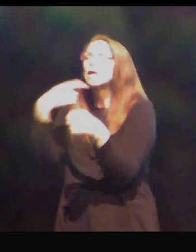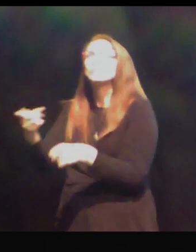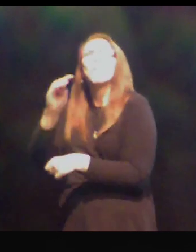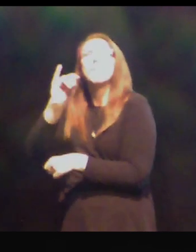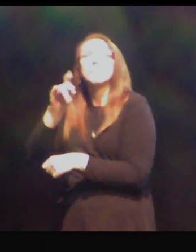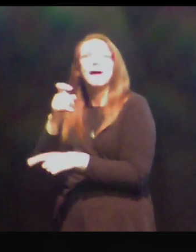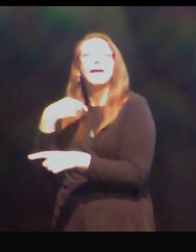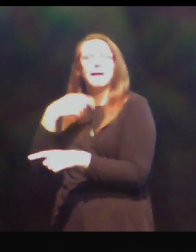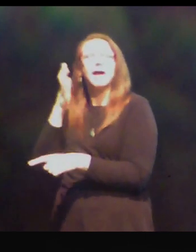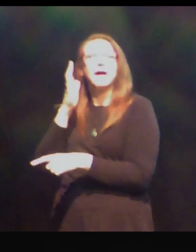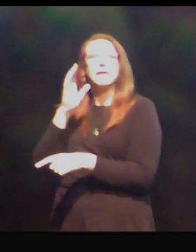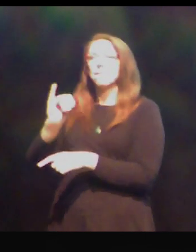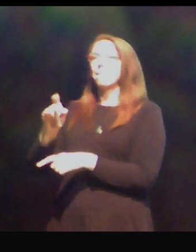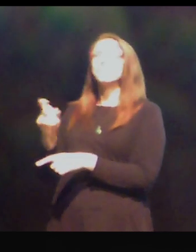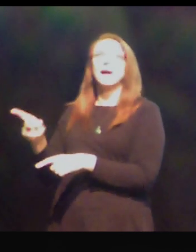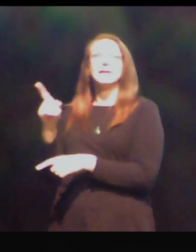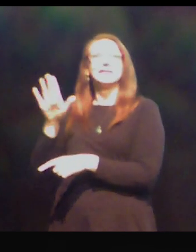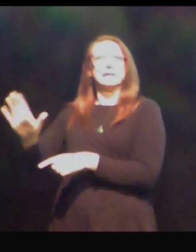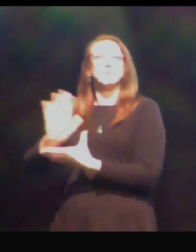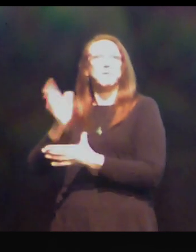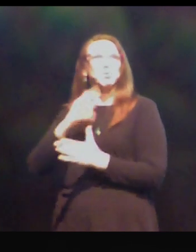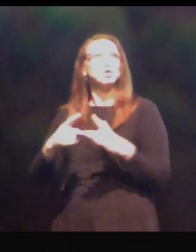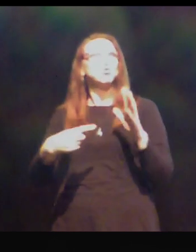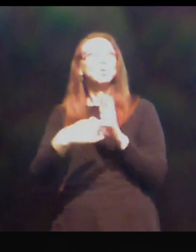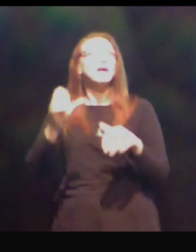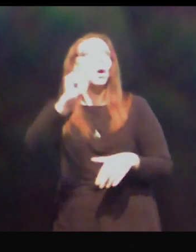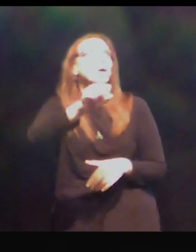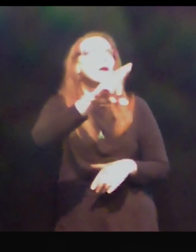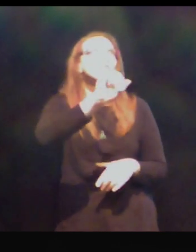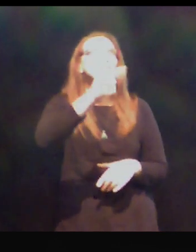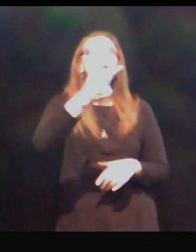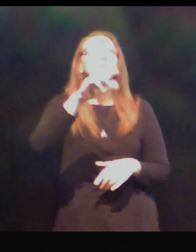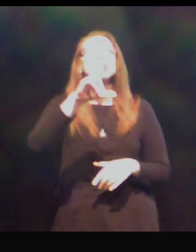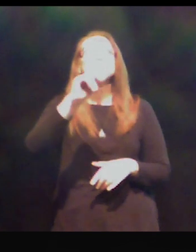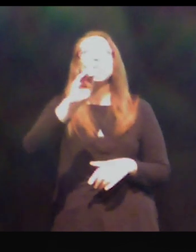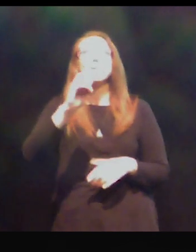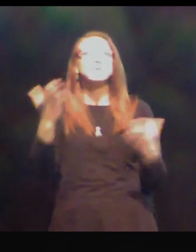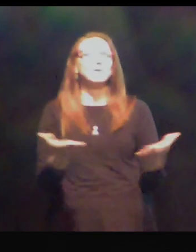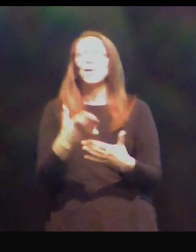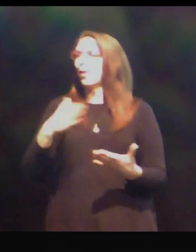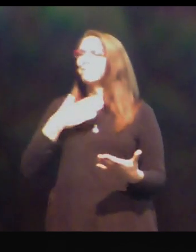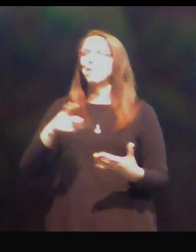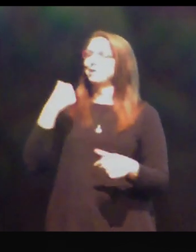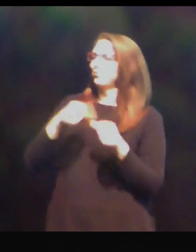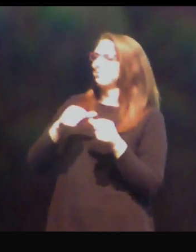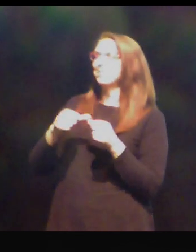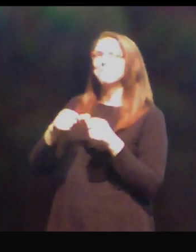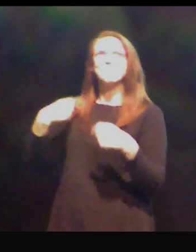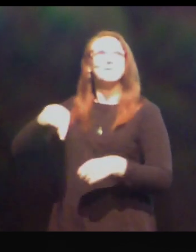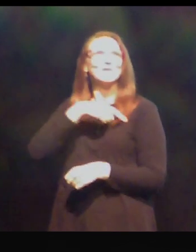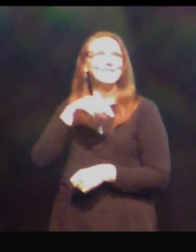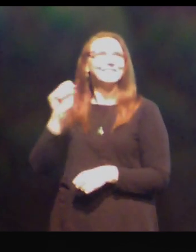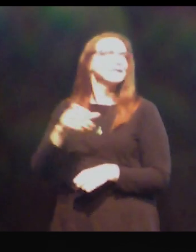that that Mike's Works would be showing there, and he's like, oh yeah, Rolling Romance was here. I'm glad he remembers us. I just want